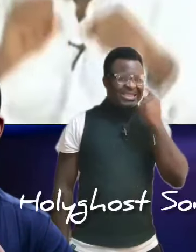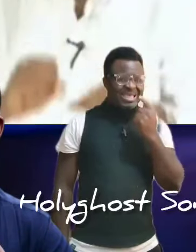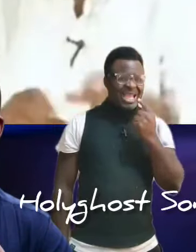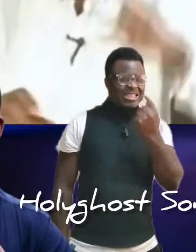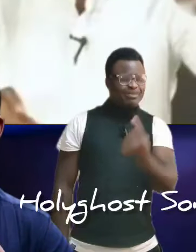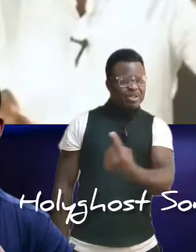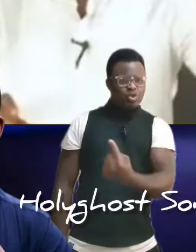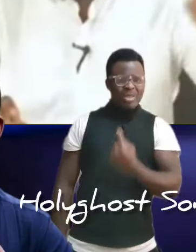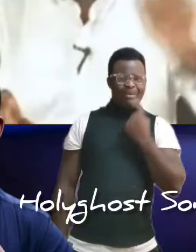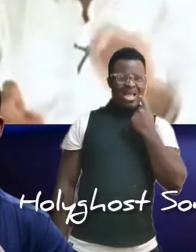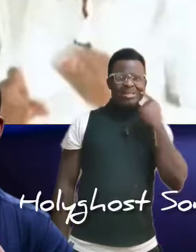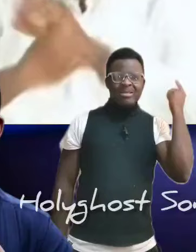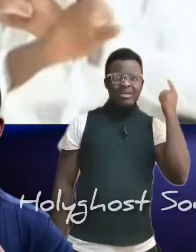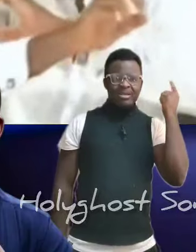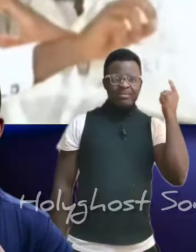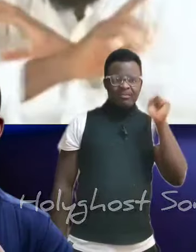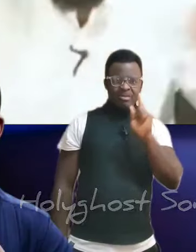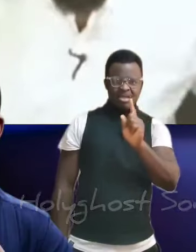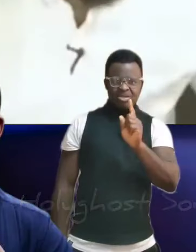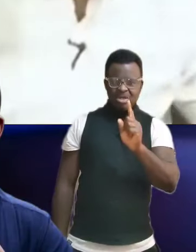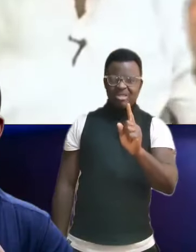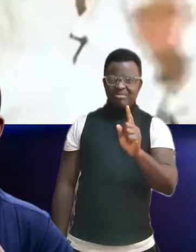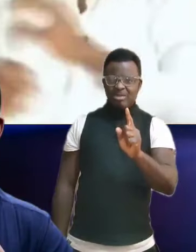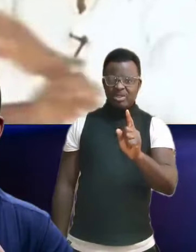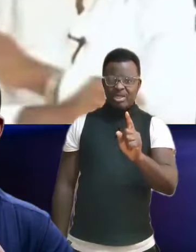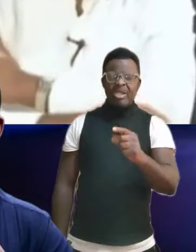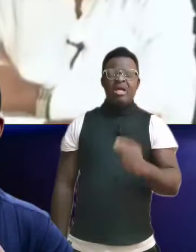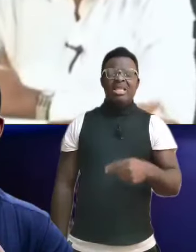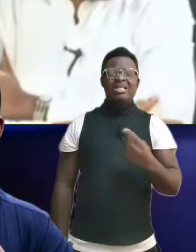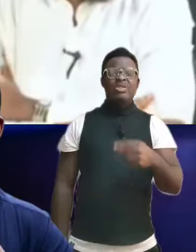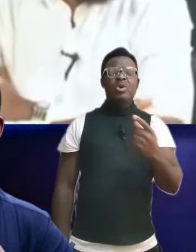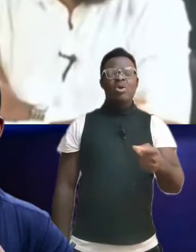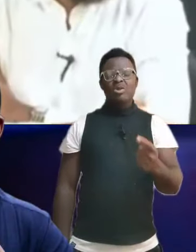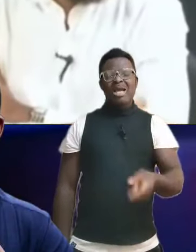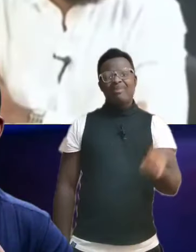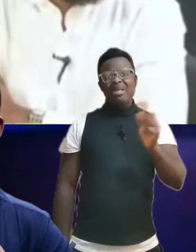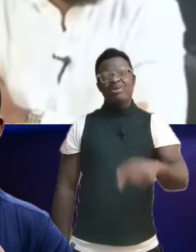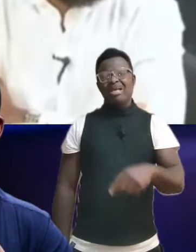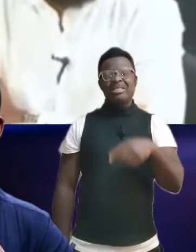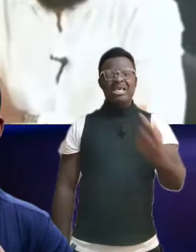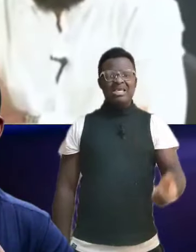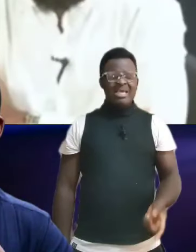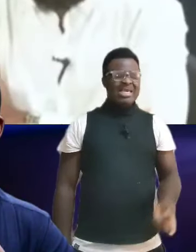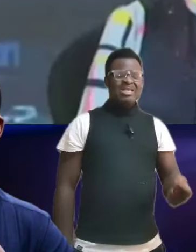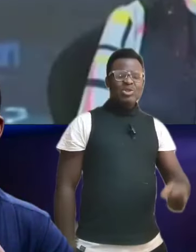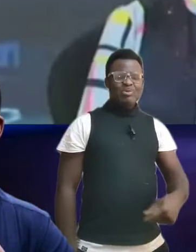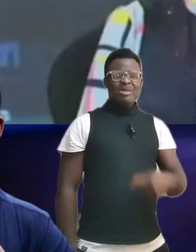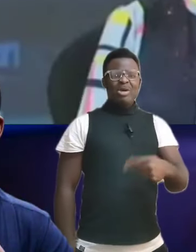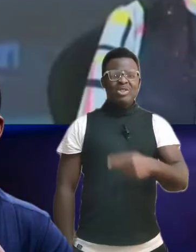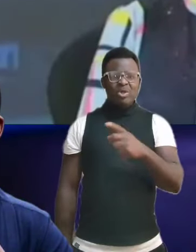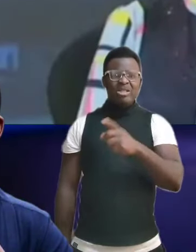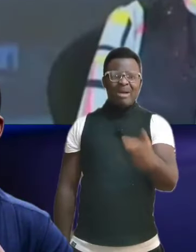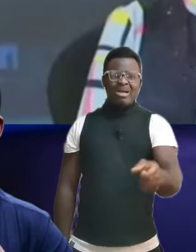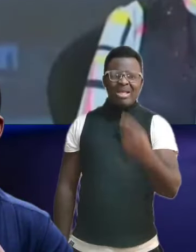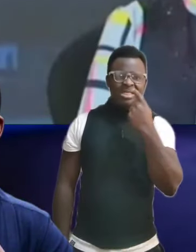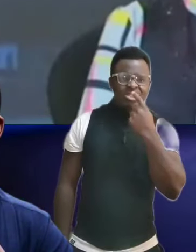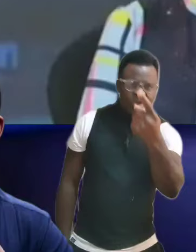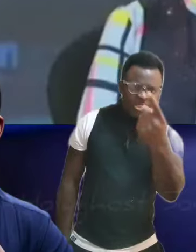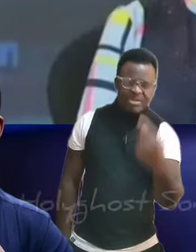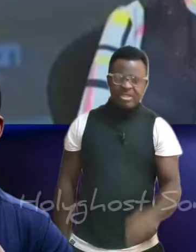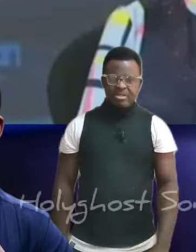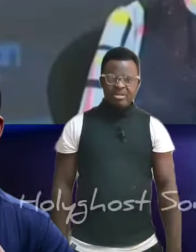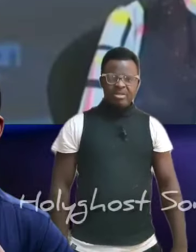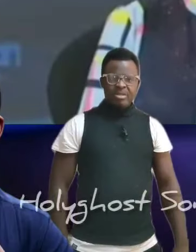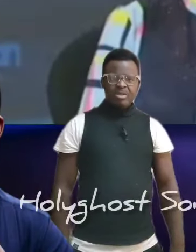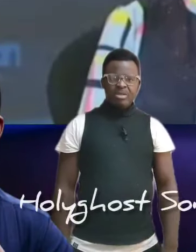already seized of the matter, so I will not respond to him. Okay, what about where he also said there were circulating revolutionary